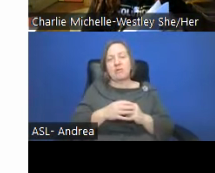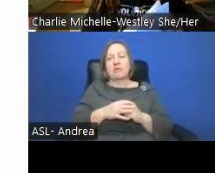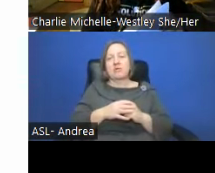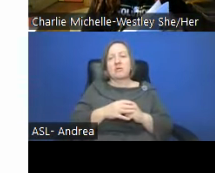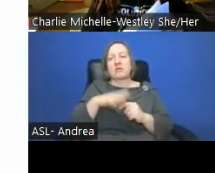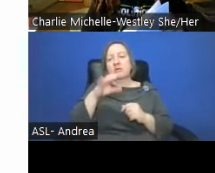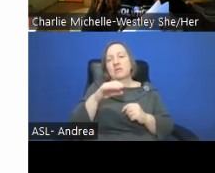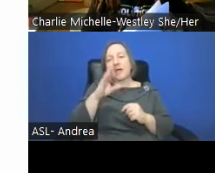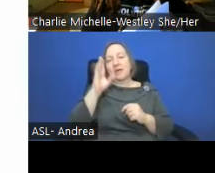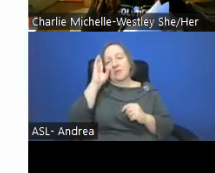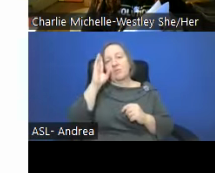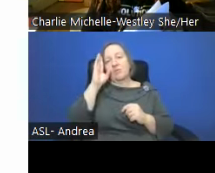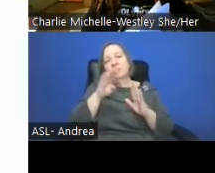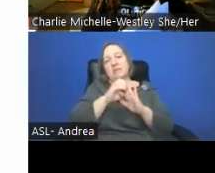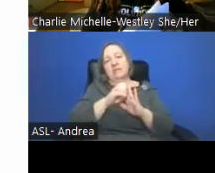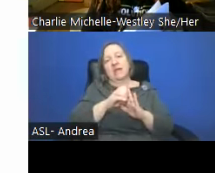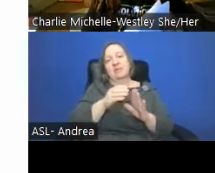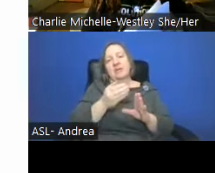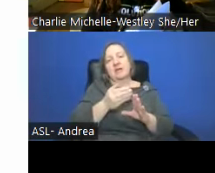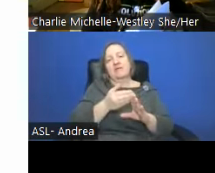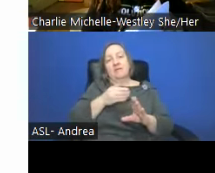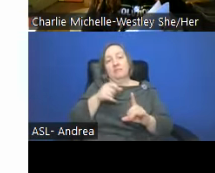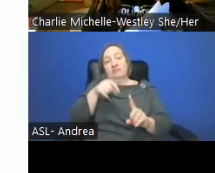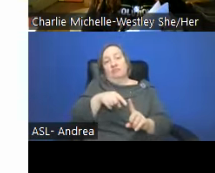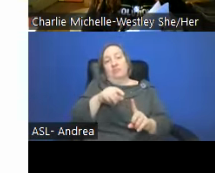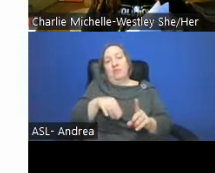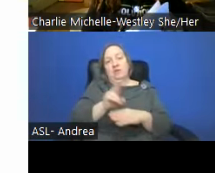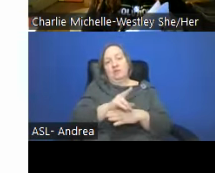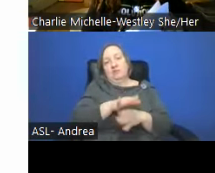So that would be an example of precipitating the use of deadly force.